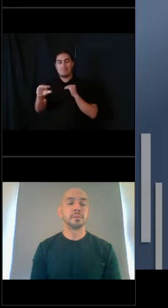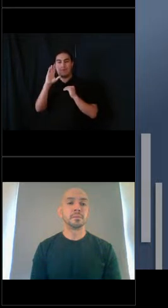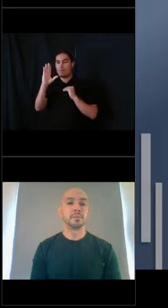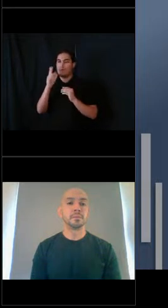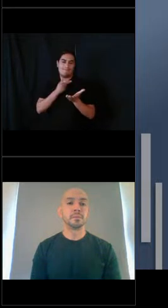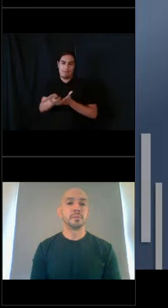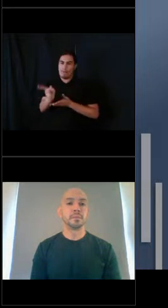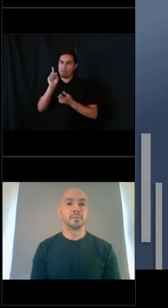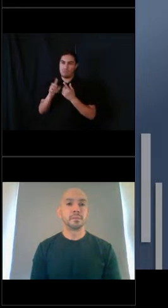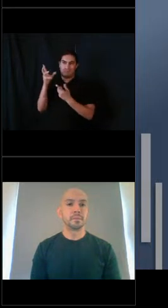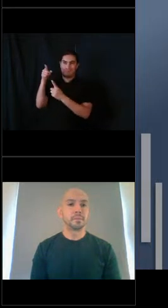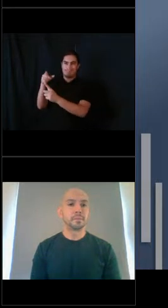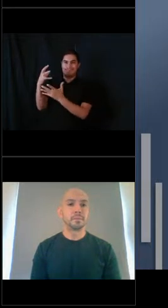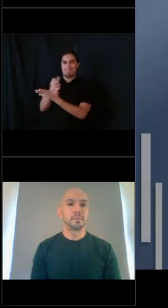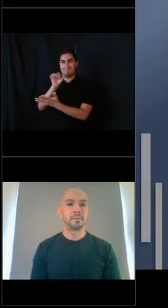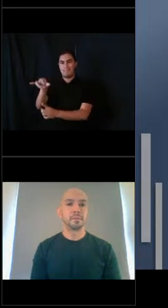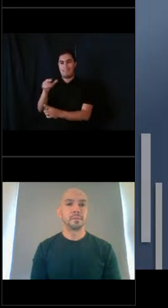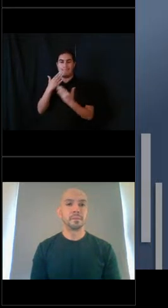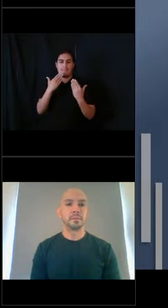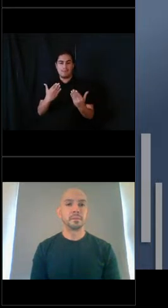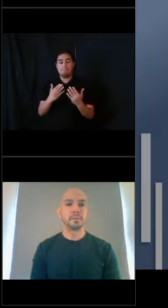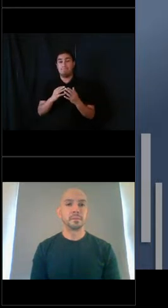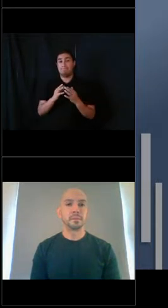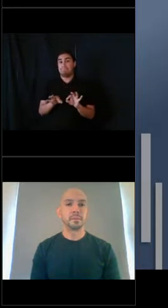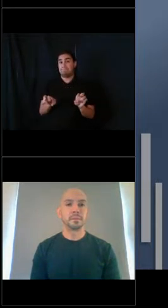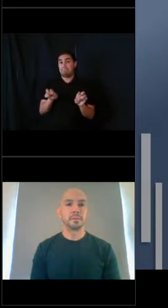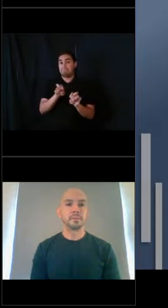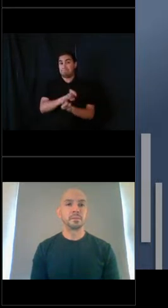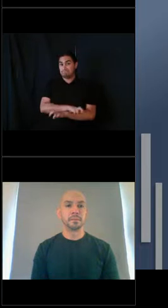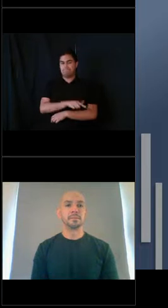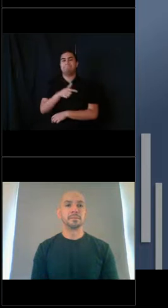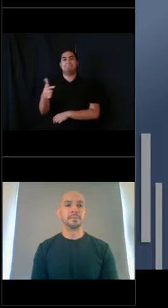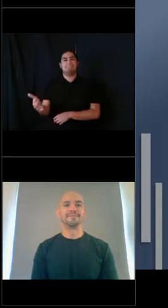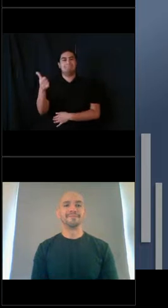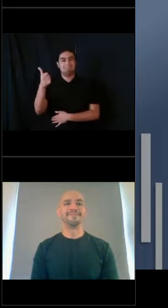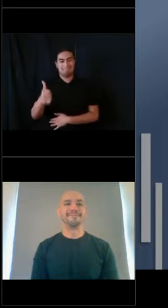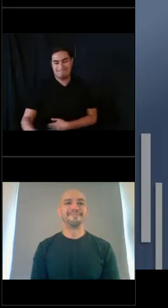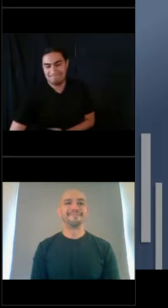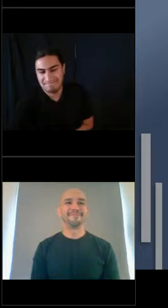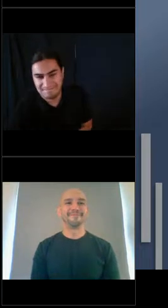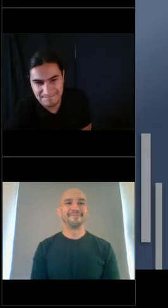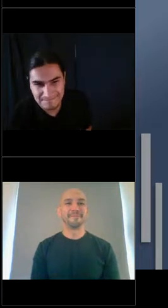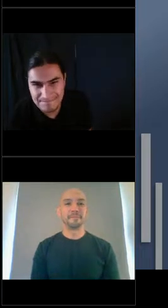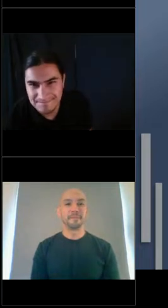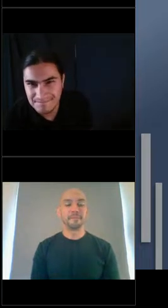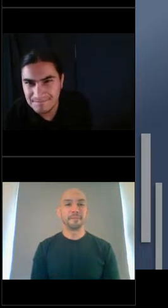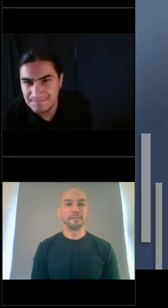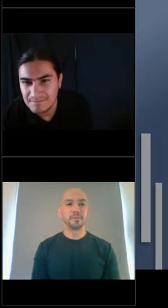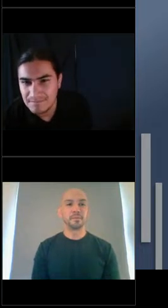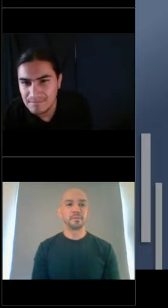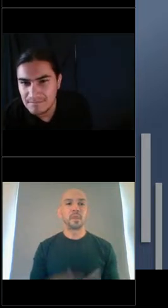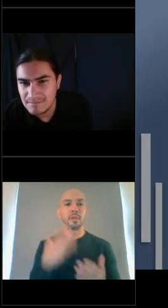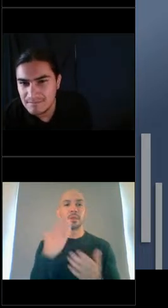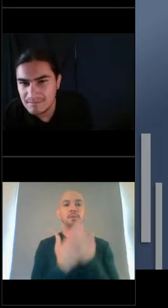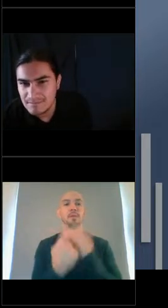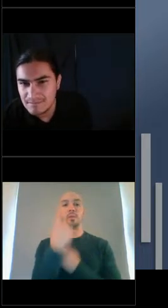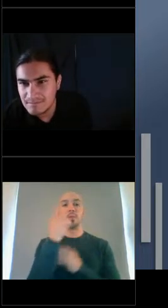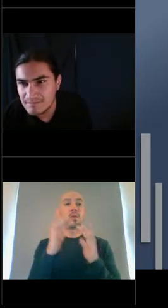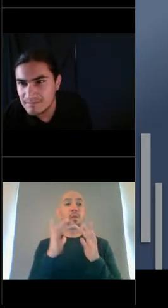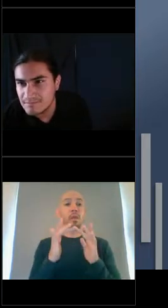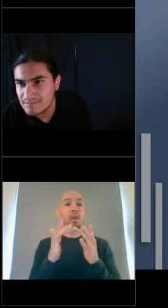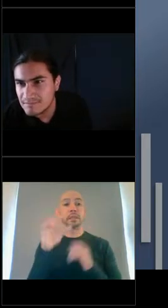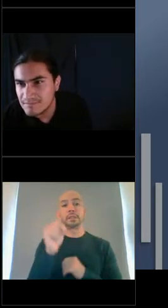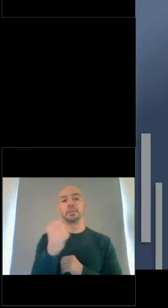these important climate objectives thank you thank you and i think we have someone online yes we